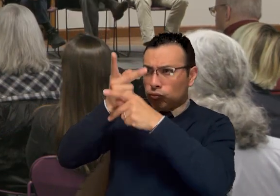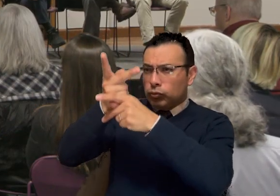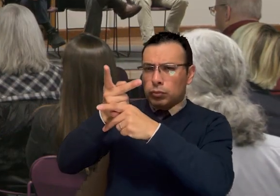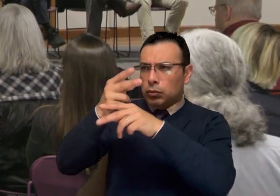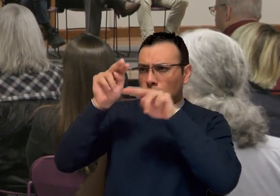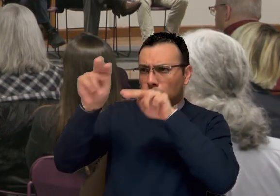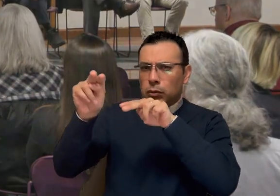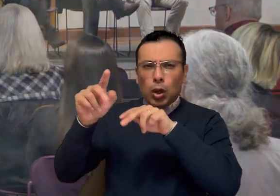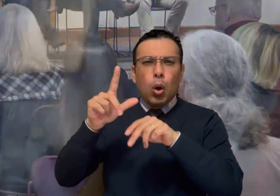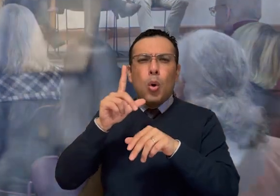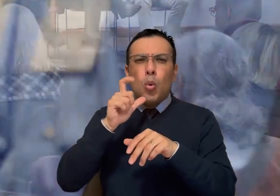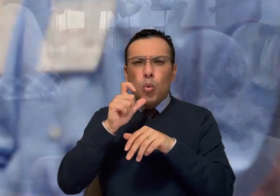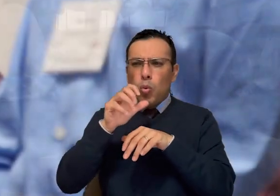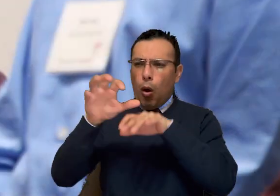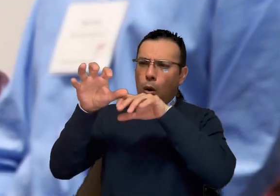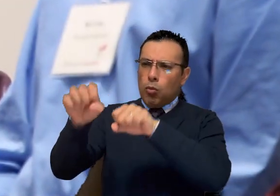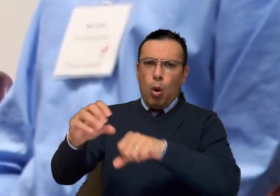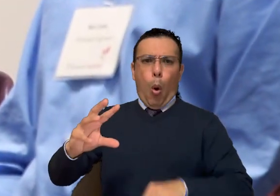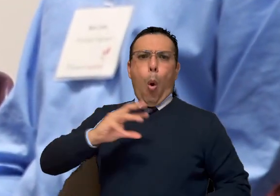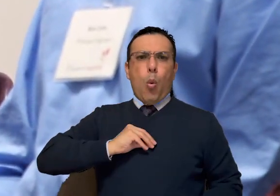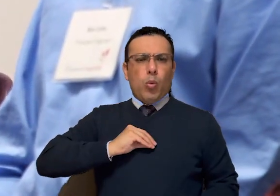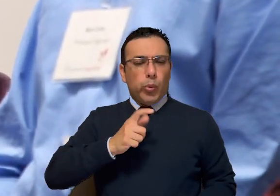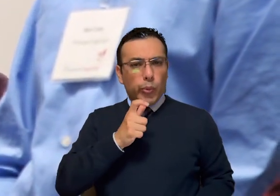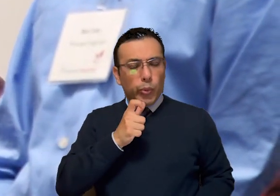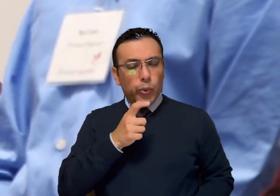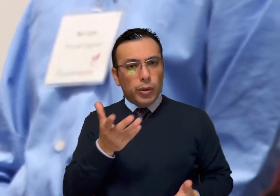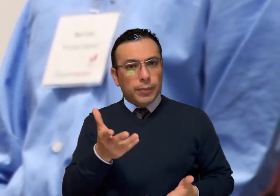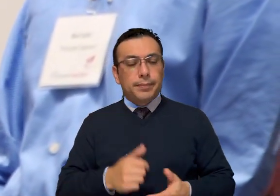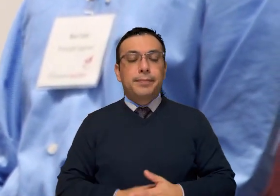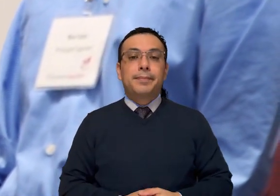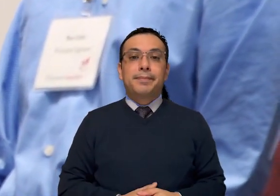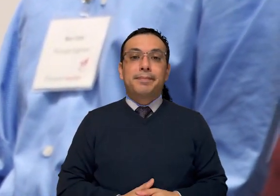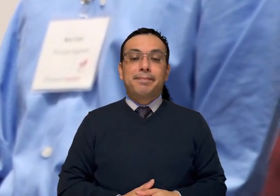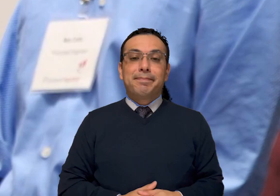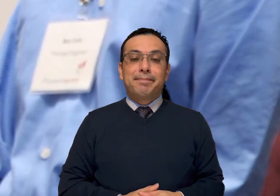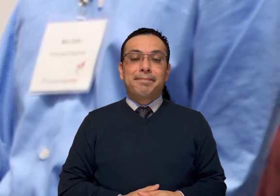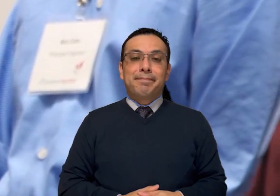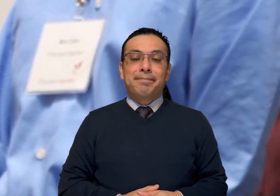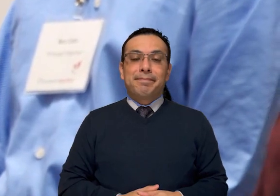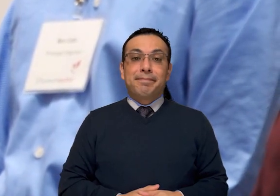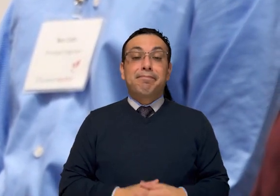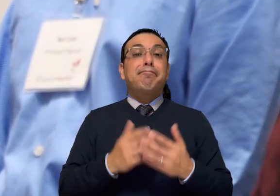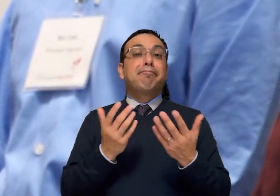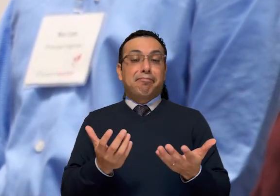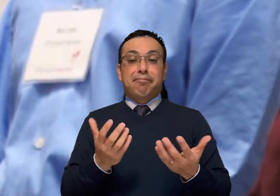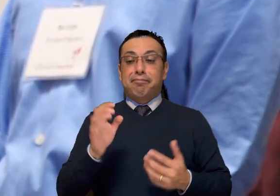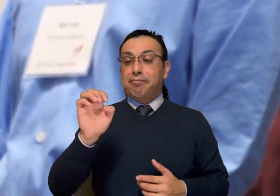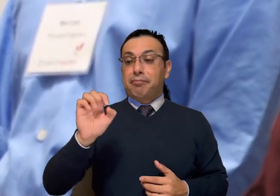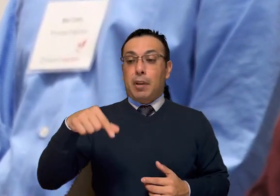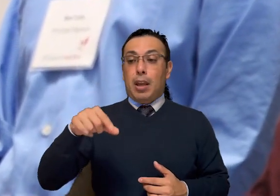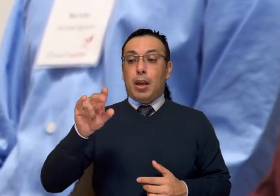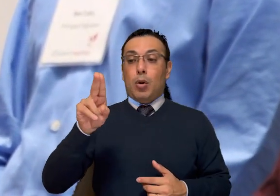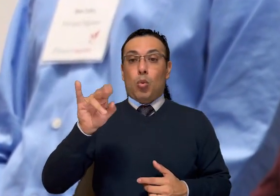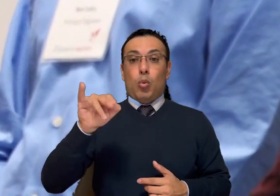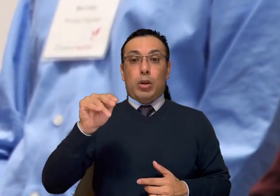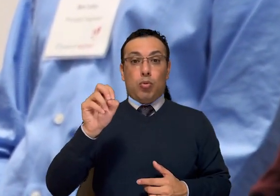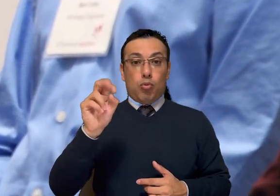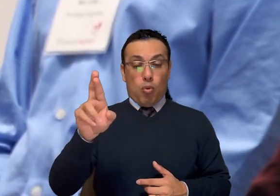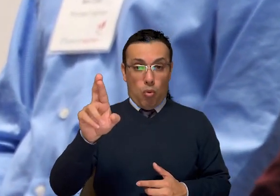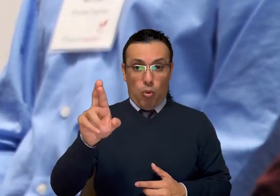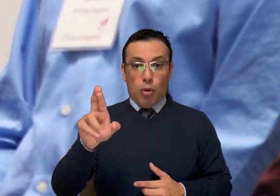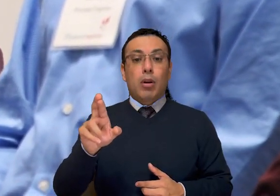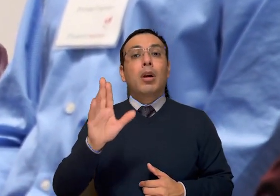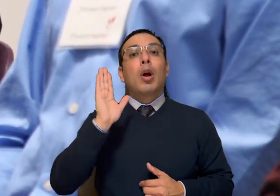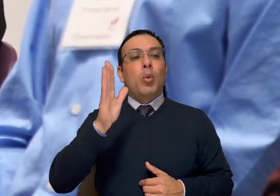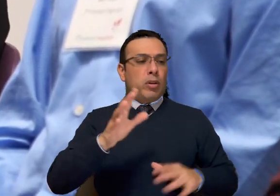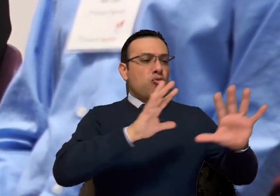Yeah, so Equinor will have teams of people in New York, and this is part of our workforce development, is to actually start to employ